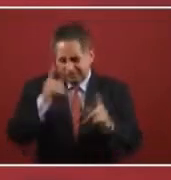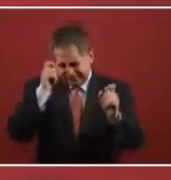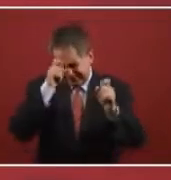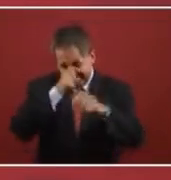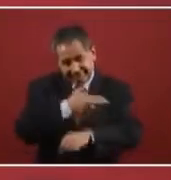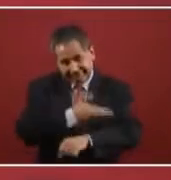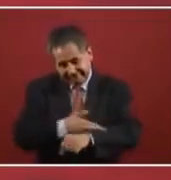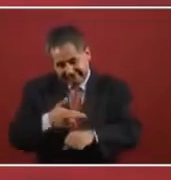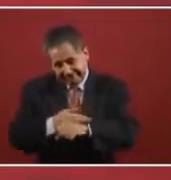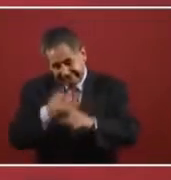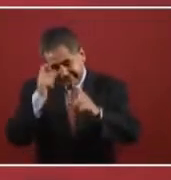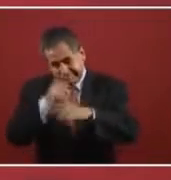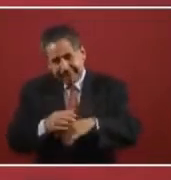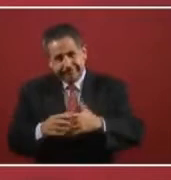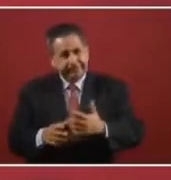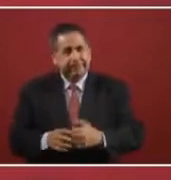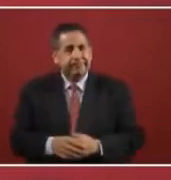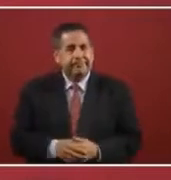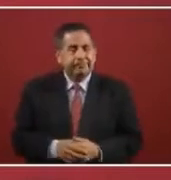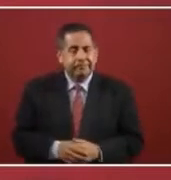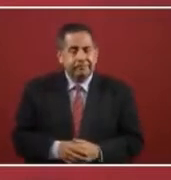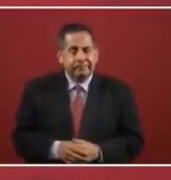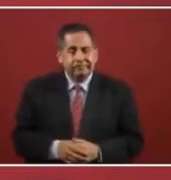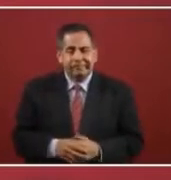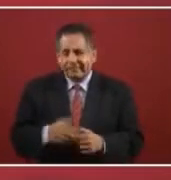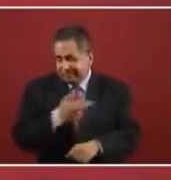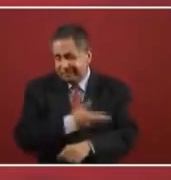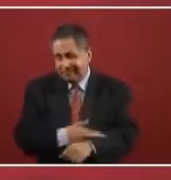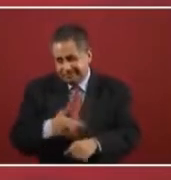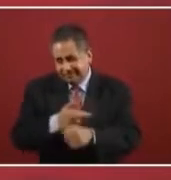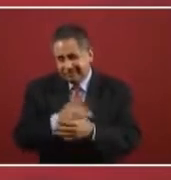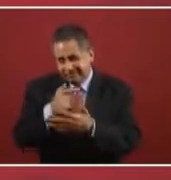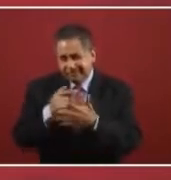are so complicated, and they